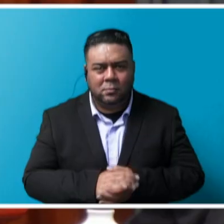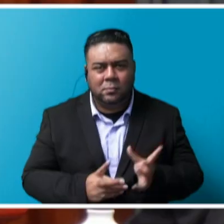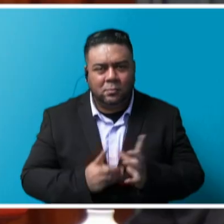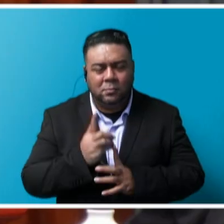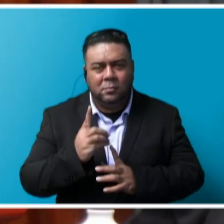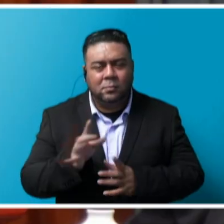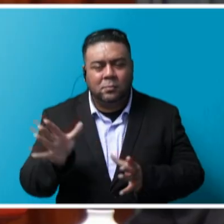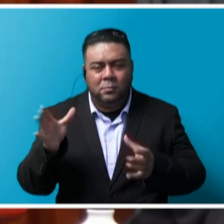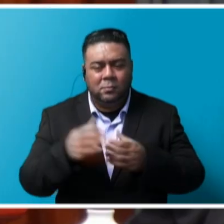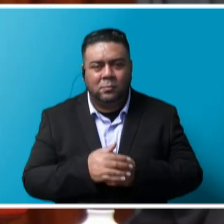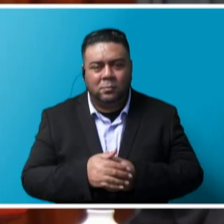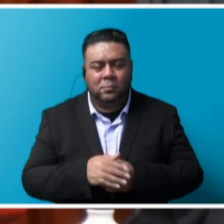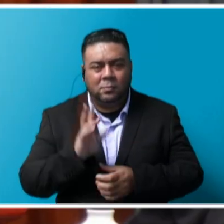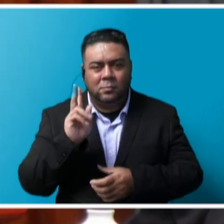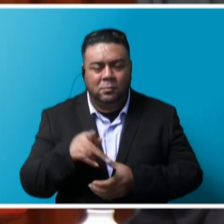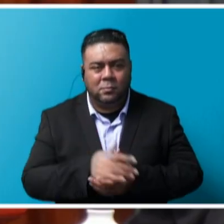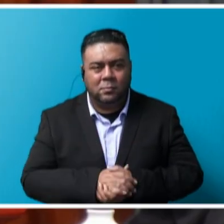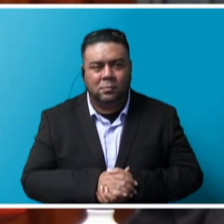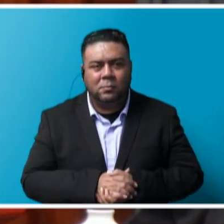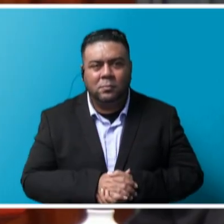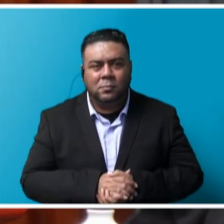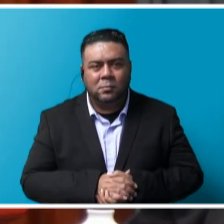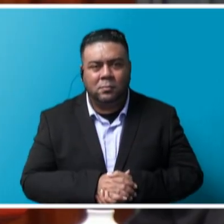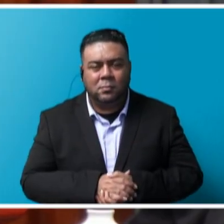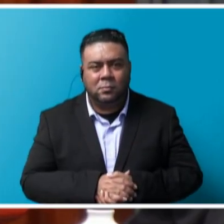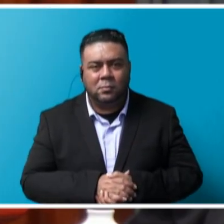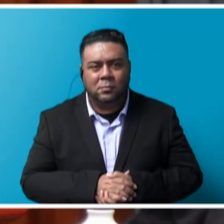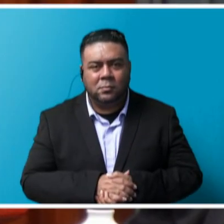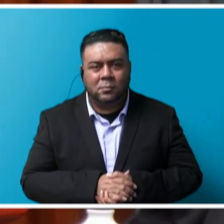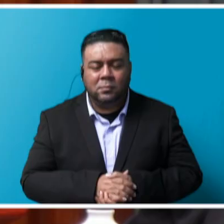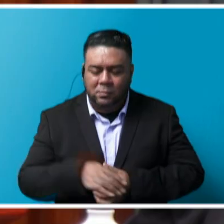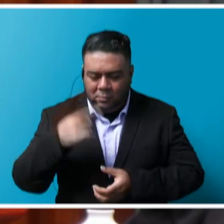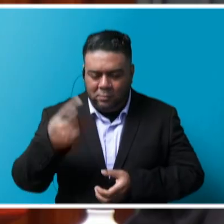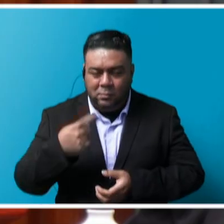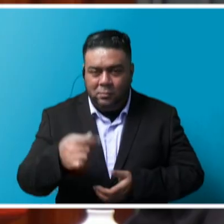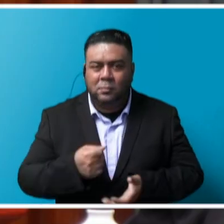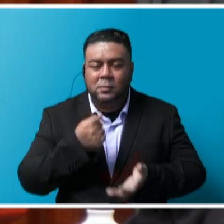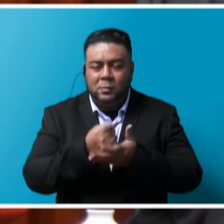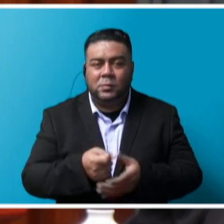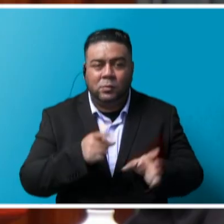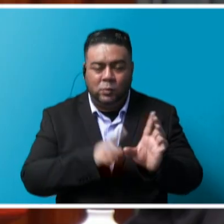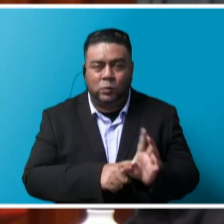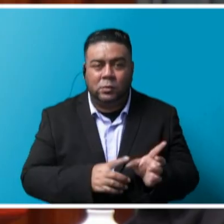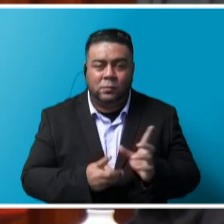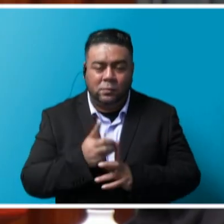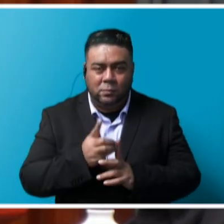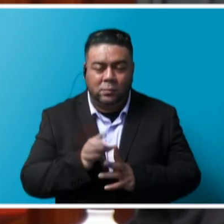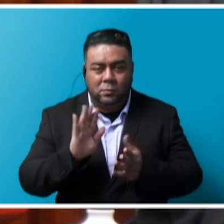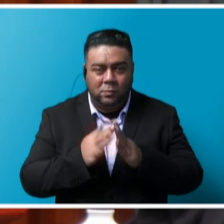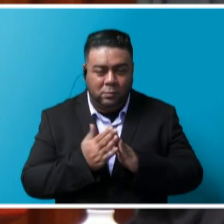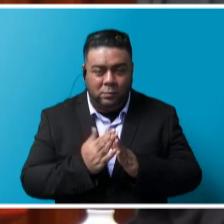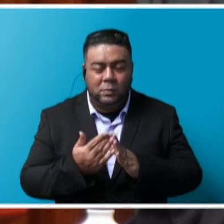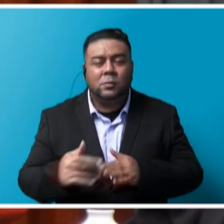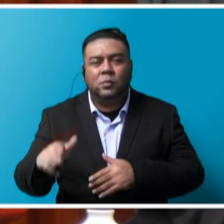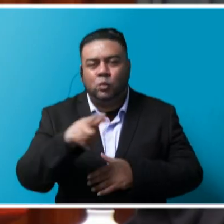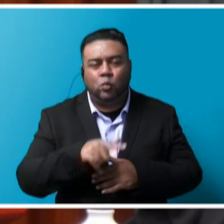Ba, restoring an important national sporting facility that will continue to support youth development, community events, and local